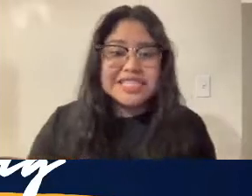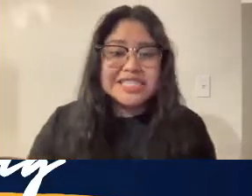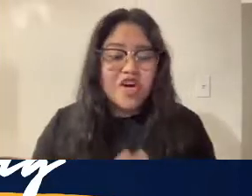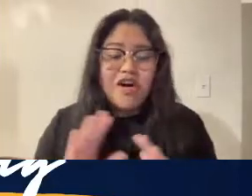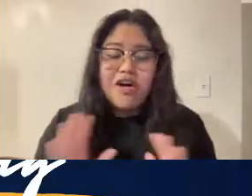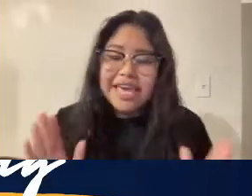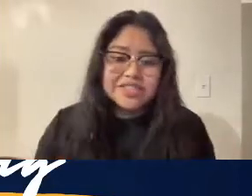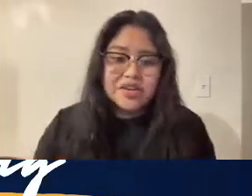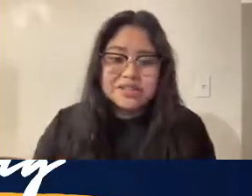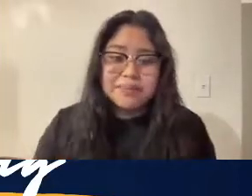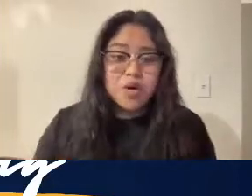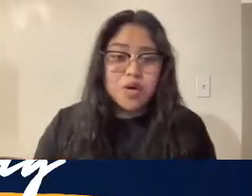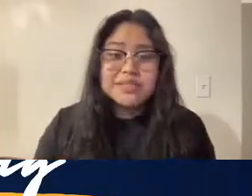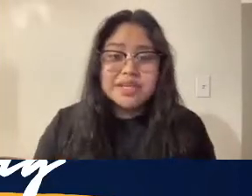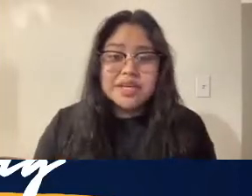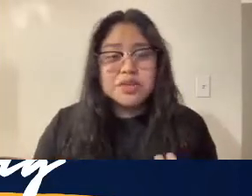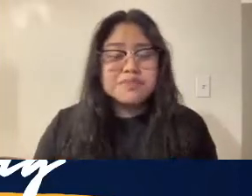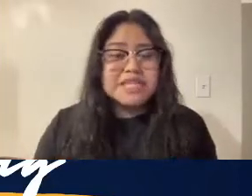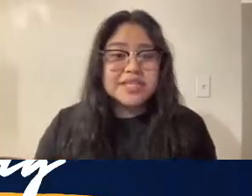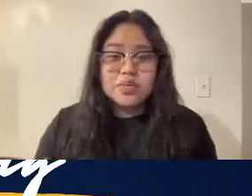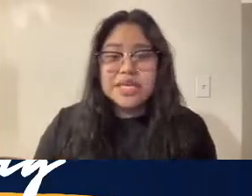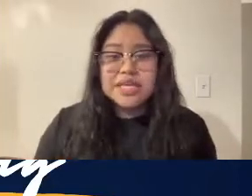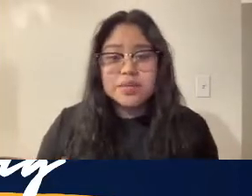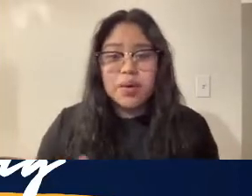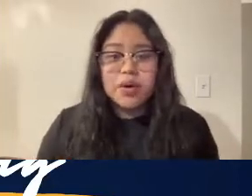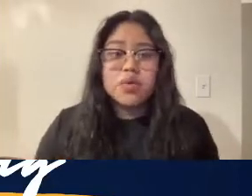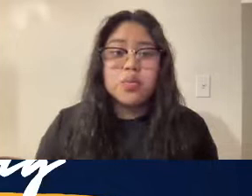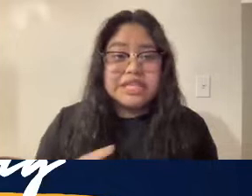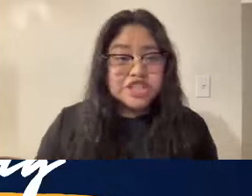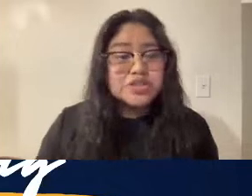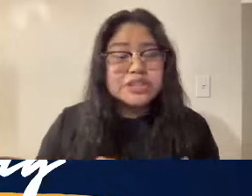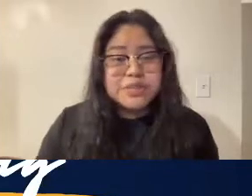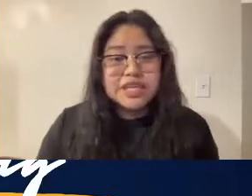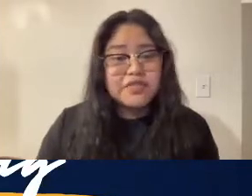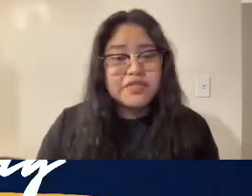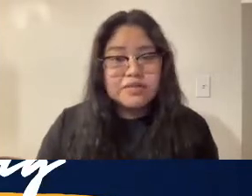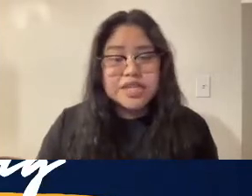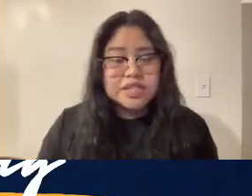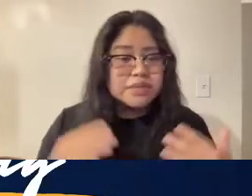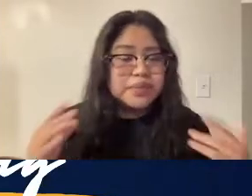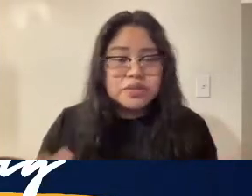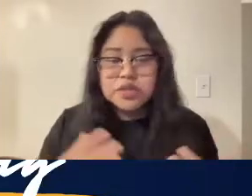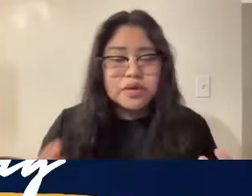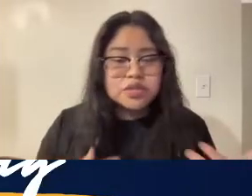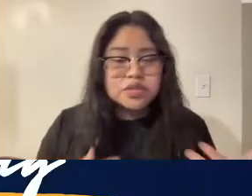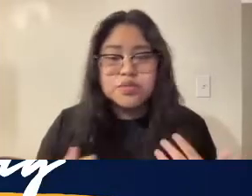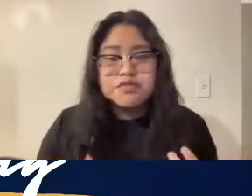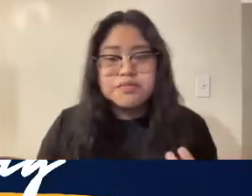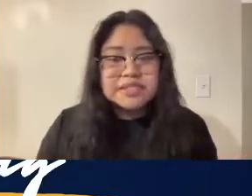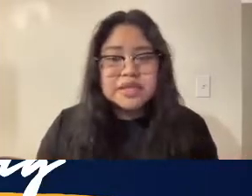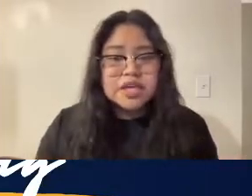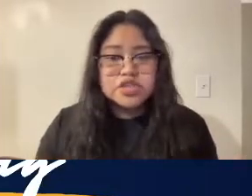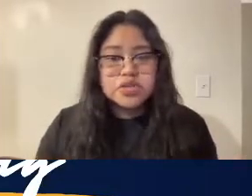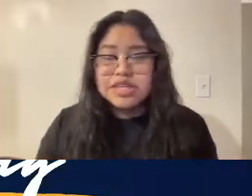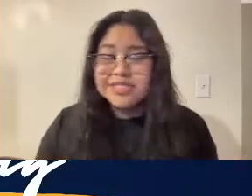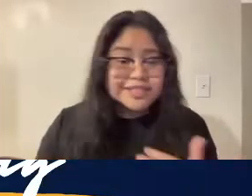So this is an all hands on deck moment, which means that we as a party will need you to be involved as we build the grassroots